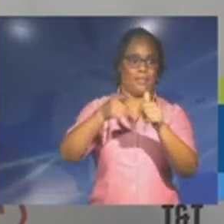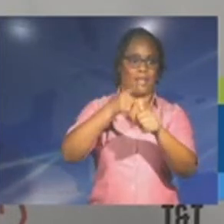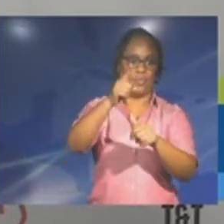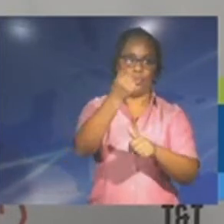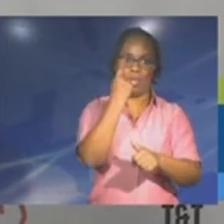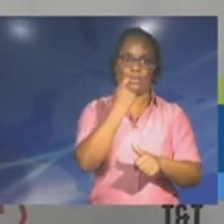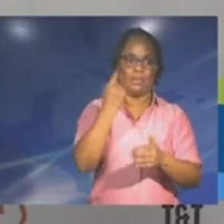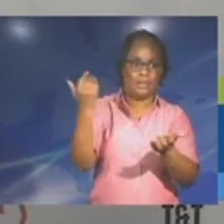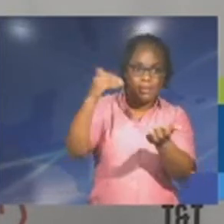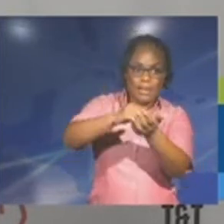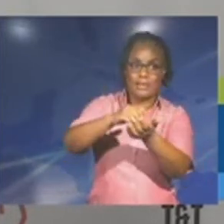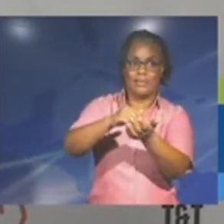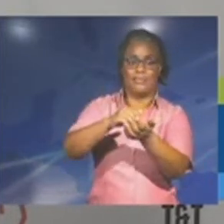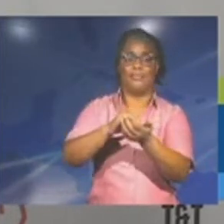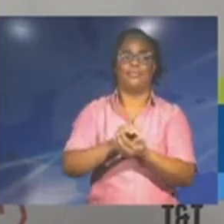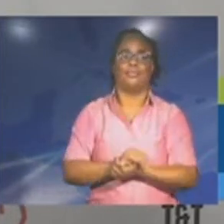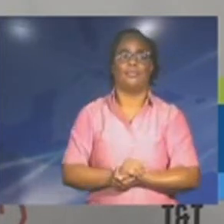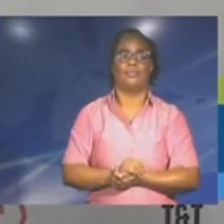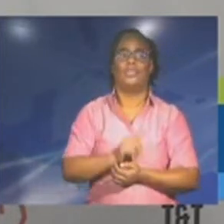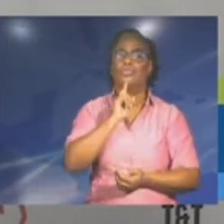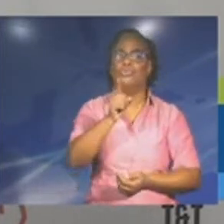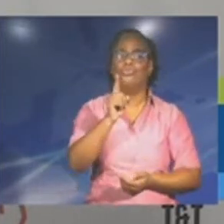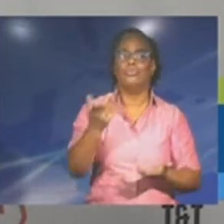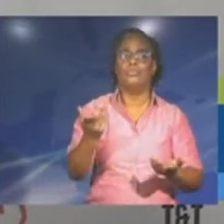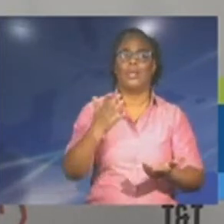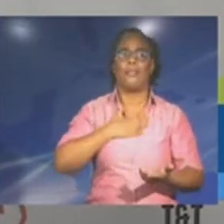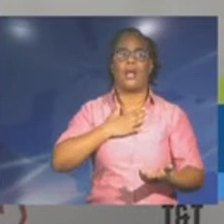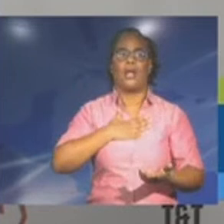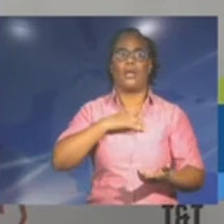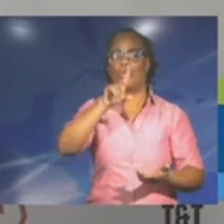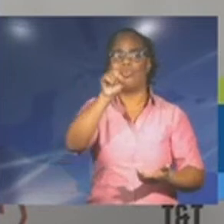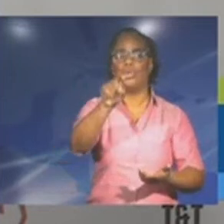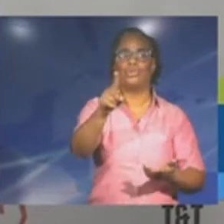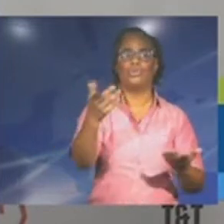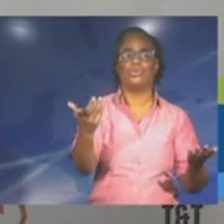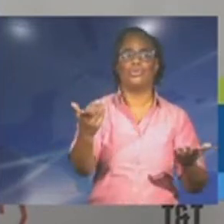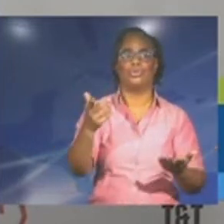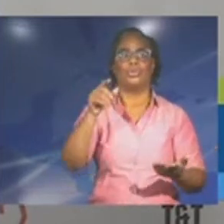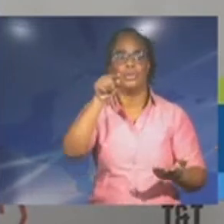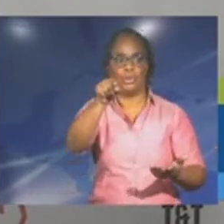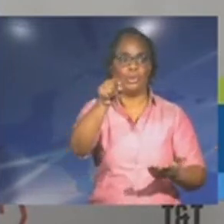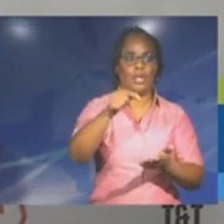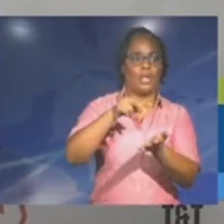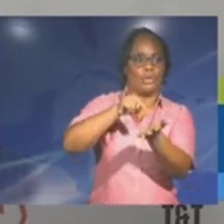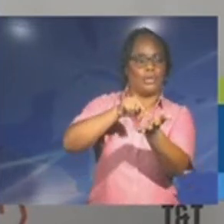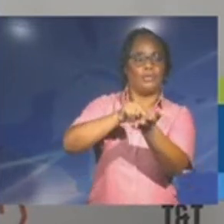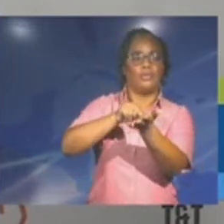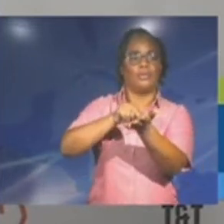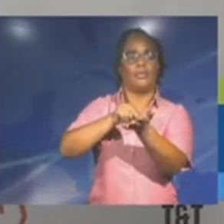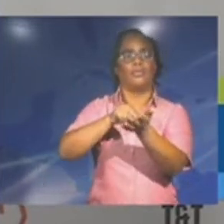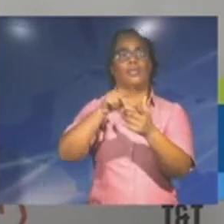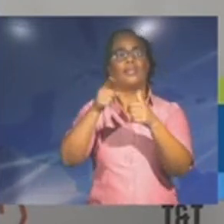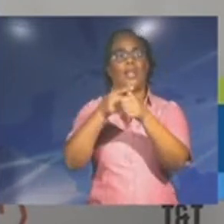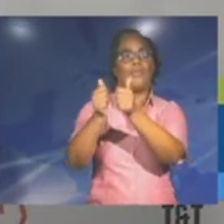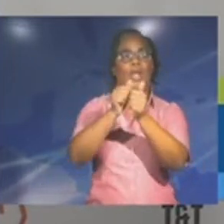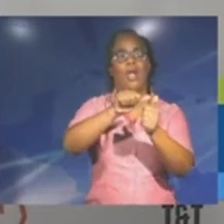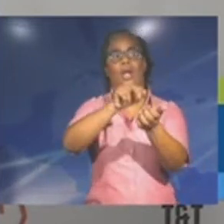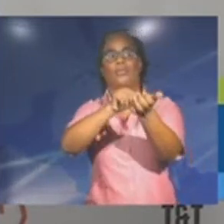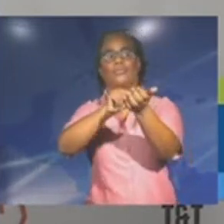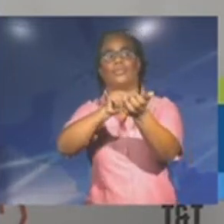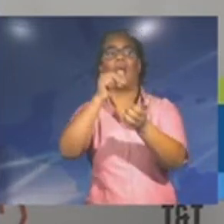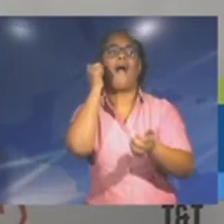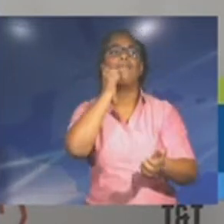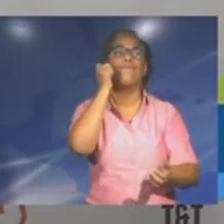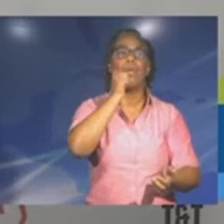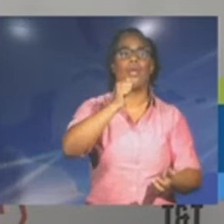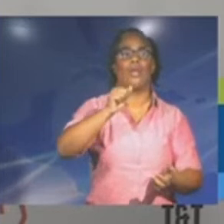Sure. My question is, what challenges you and other nurses may continue to face on a regular basis, and